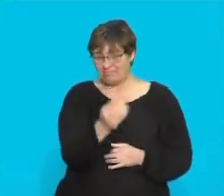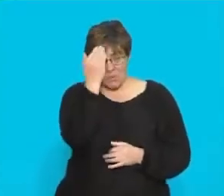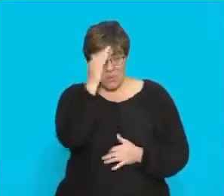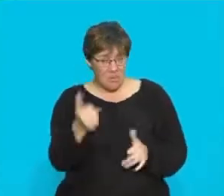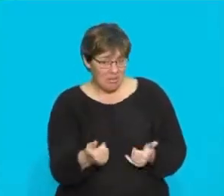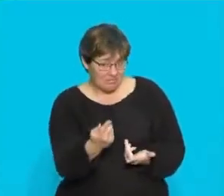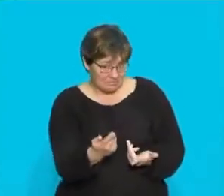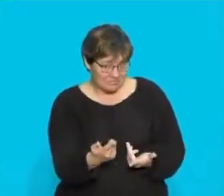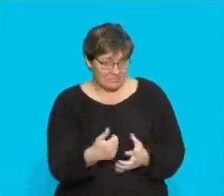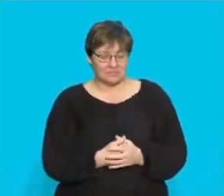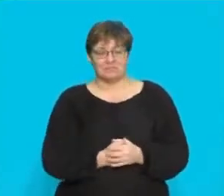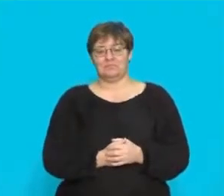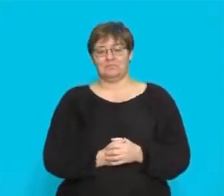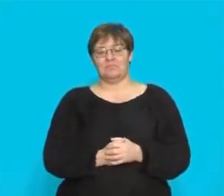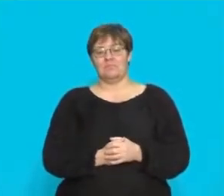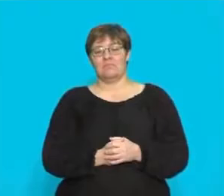word?